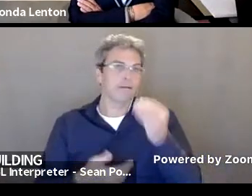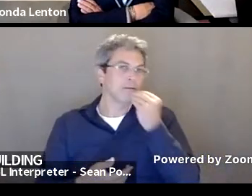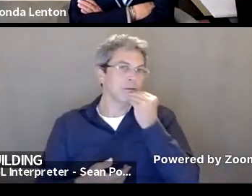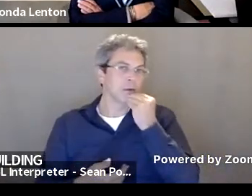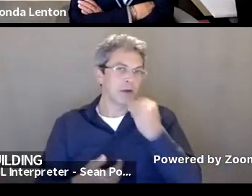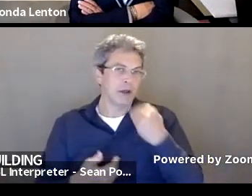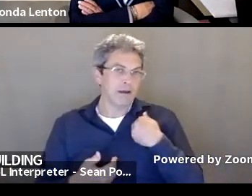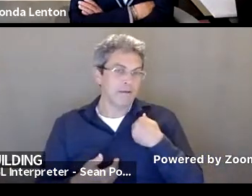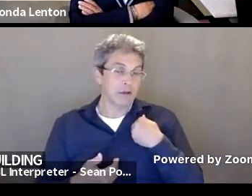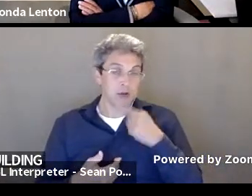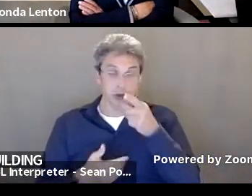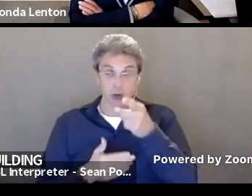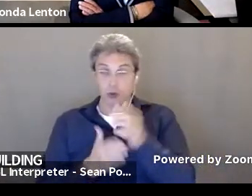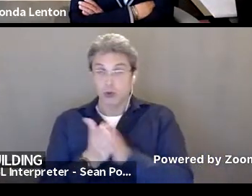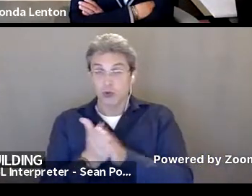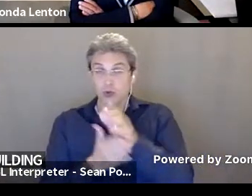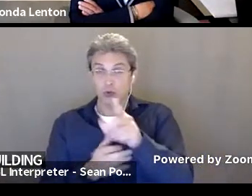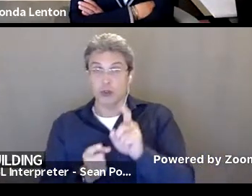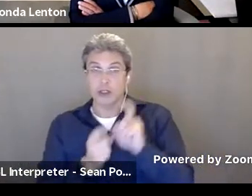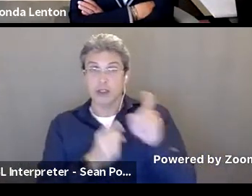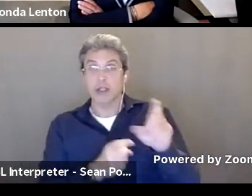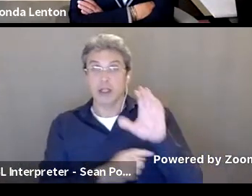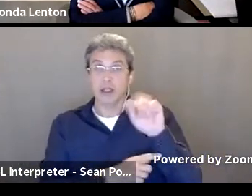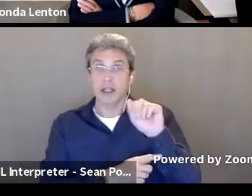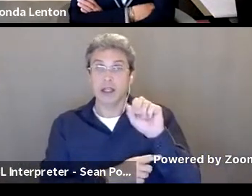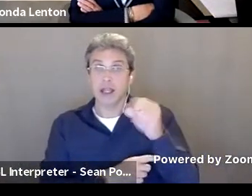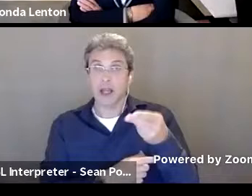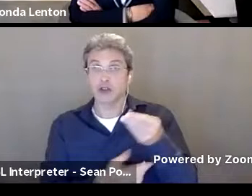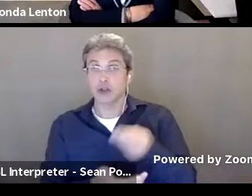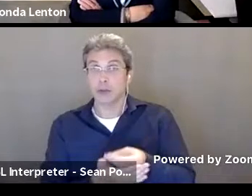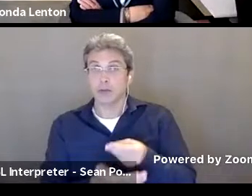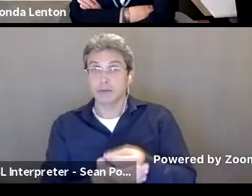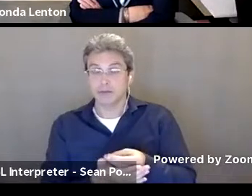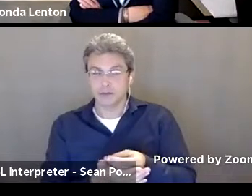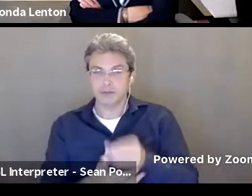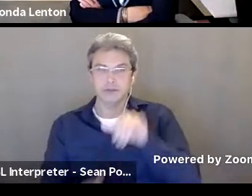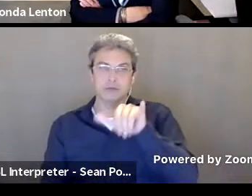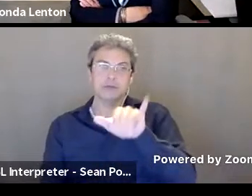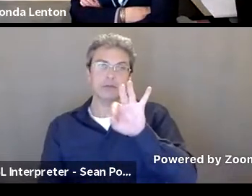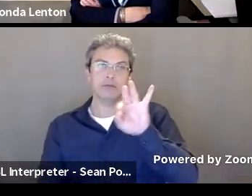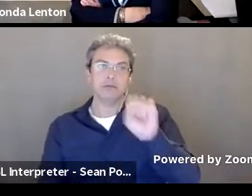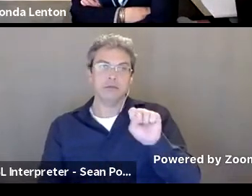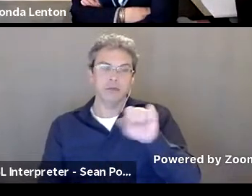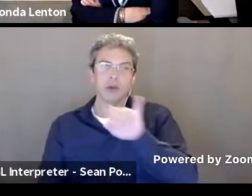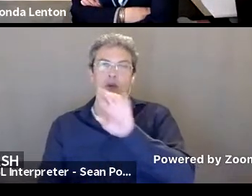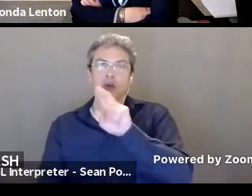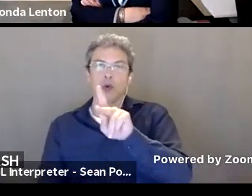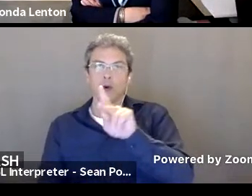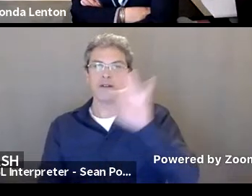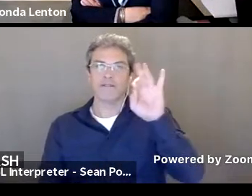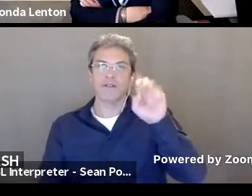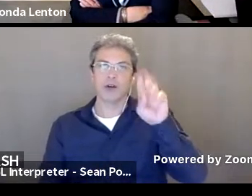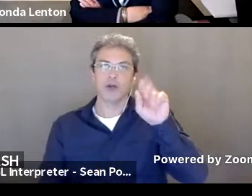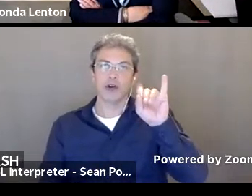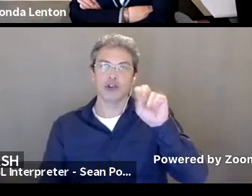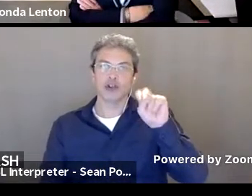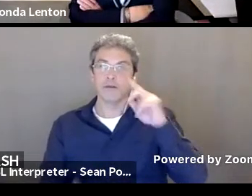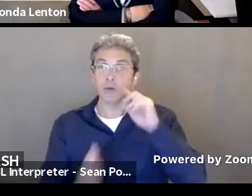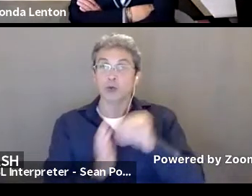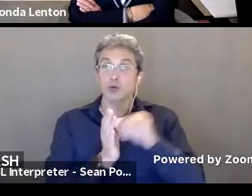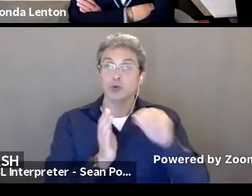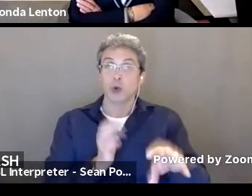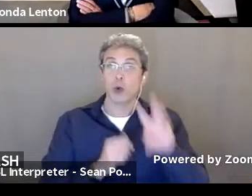interested in cash donations, if you go to the York Federation of Student website, I'm sure they would have